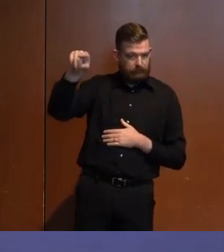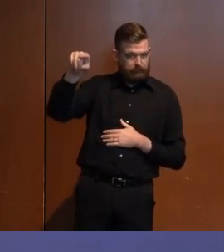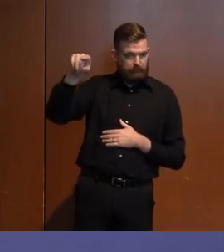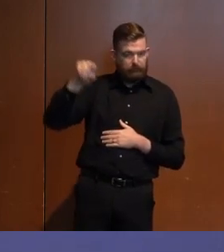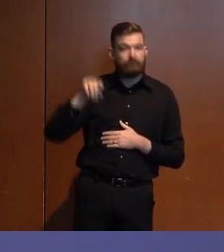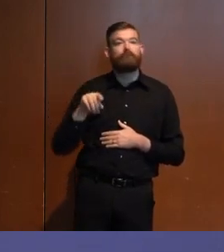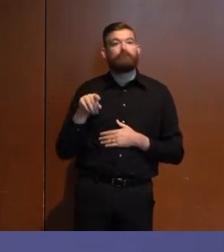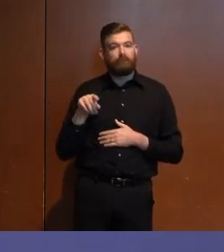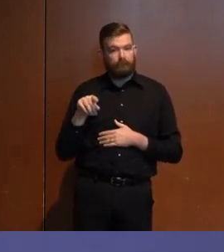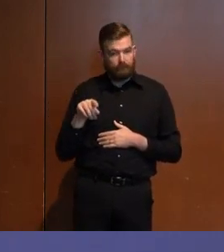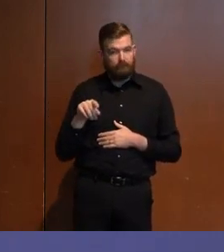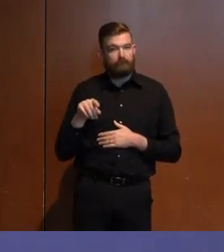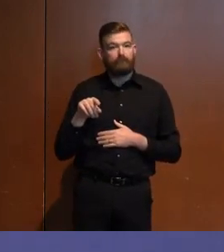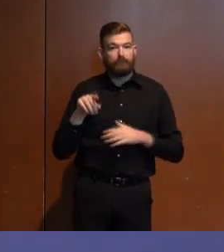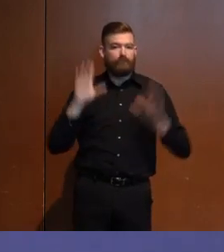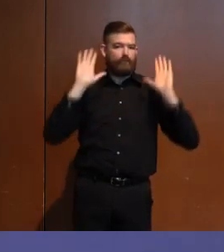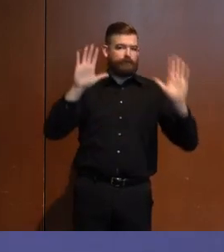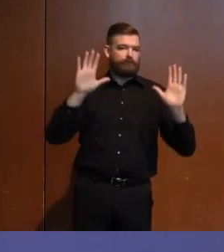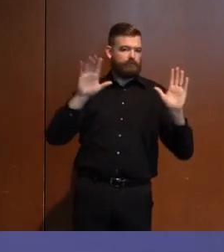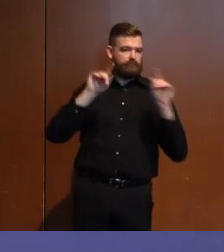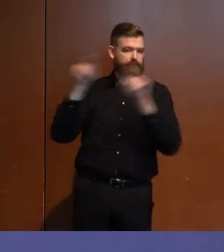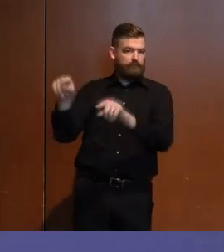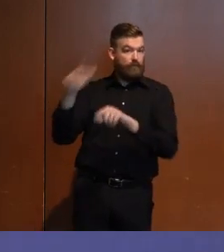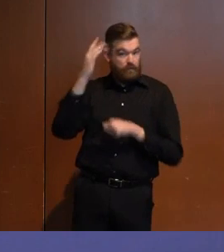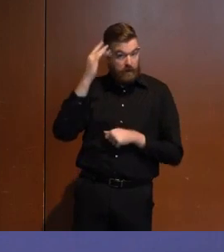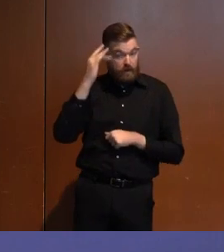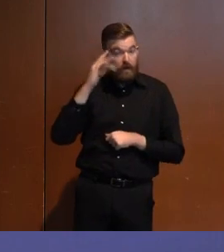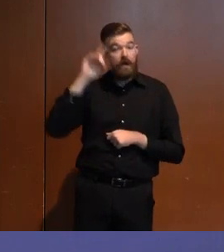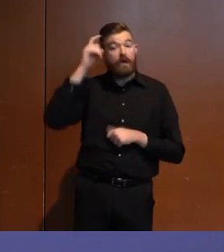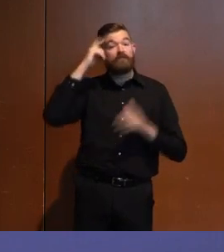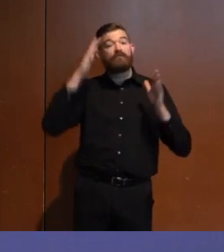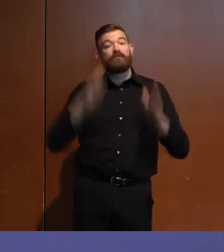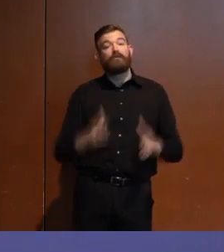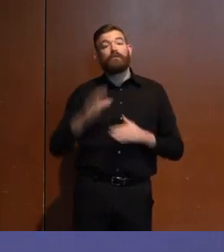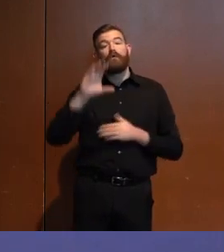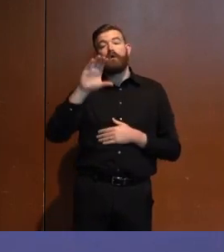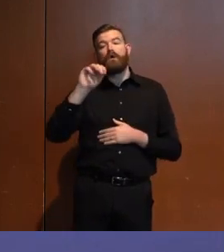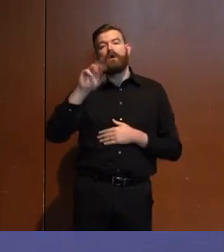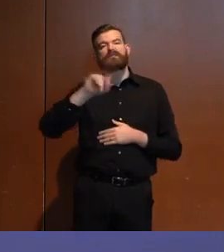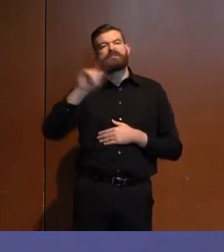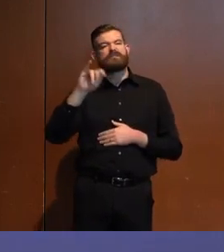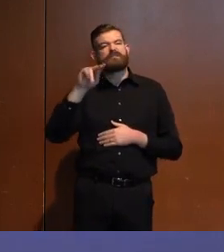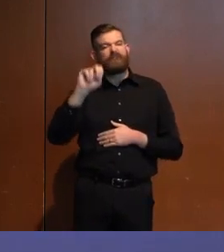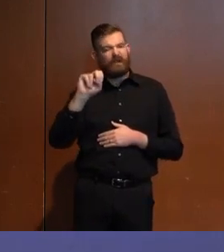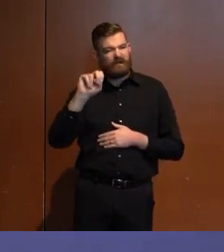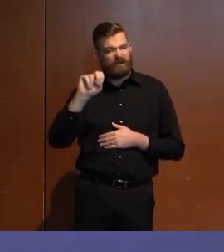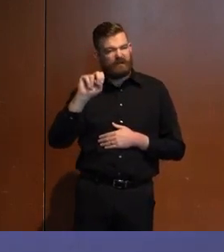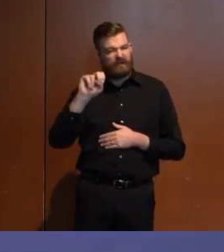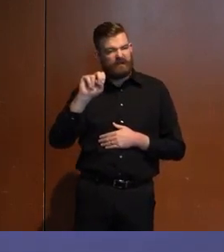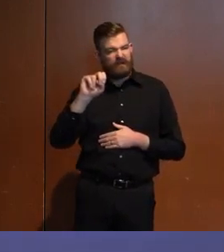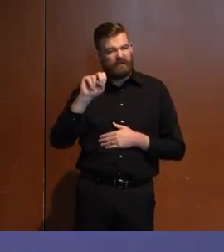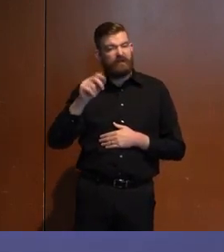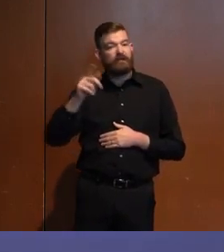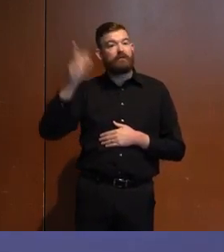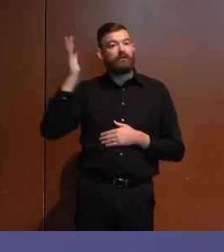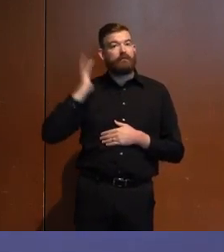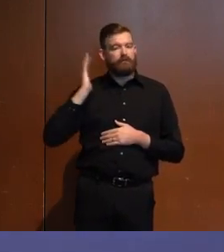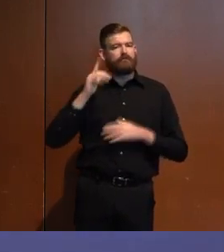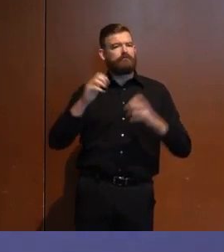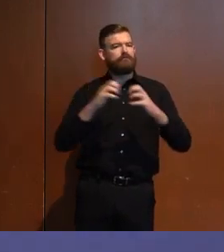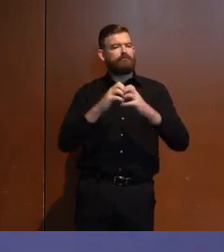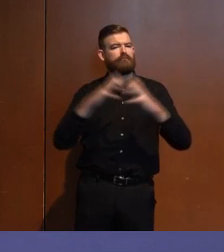opened under Governor Corzine, but it was an idea that came to fruition, to New